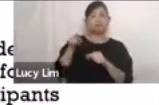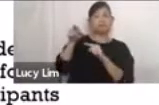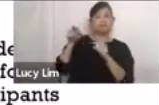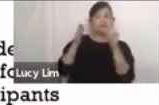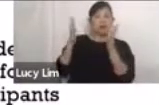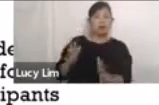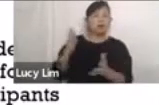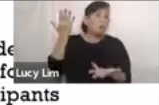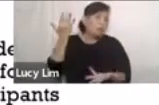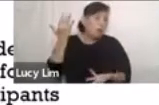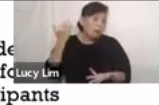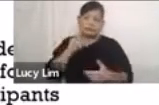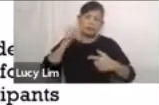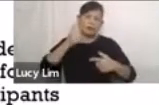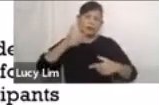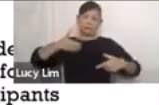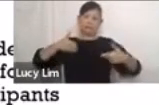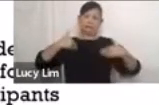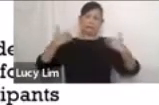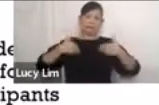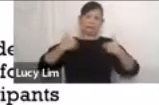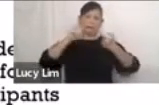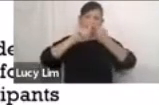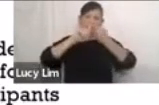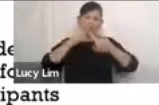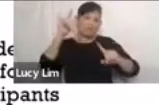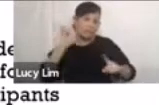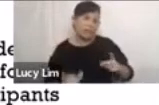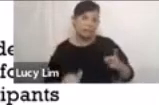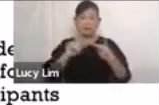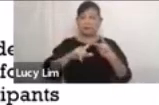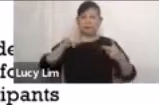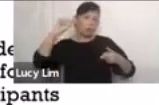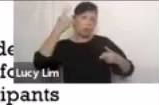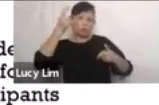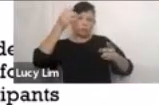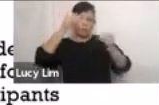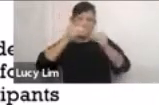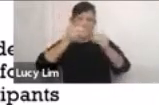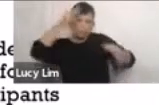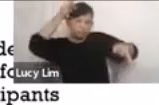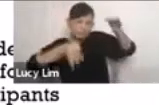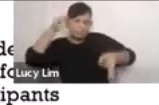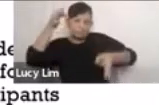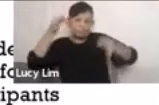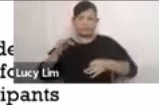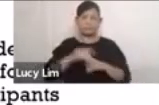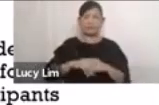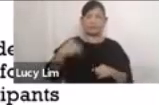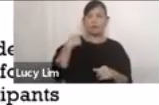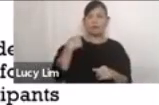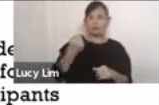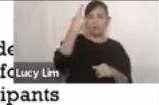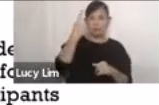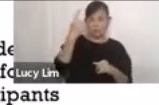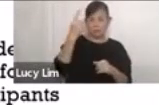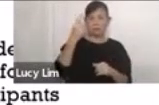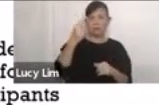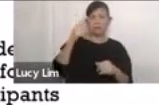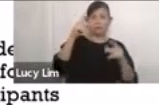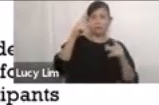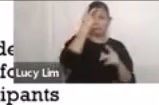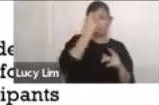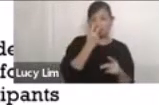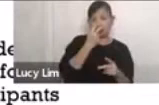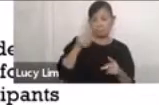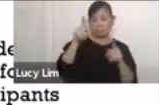young people were seeking the services. So a female in Kathmandu with with blindness shared that